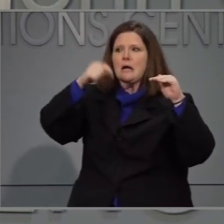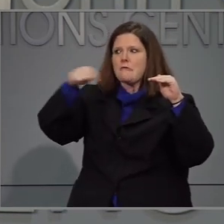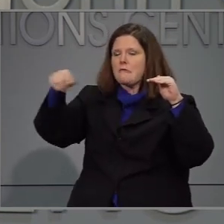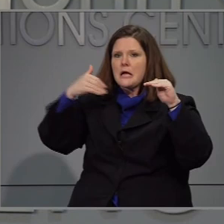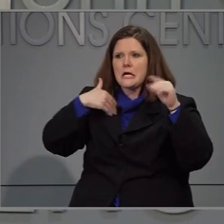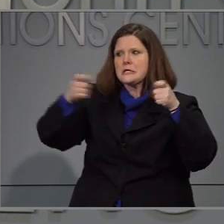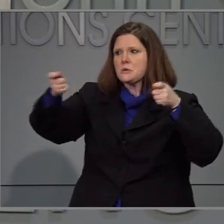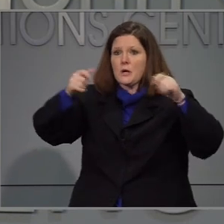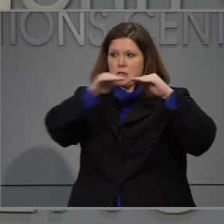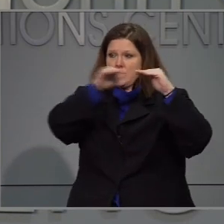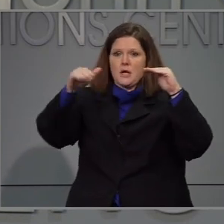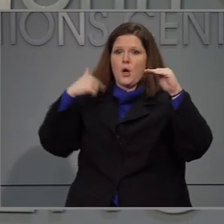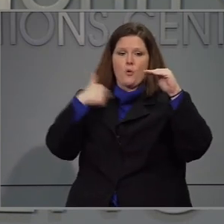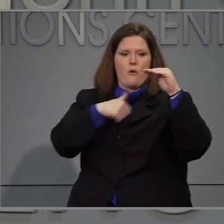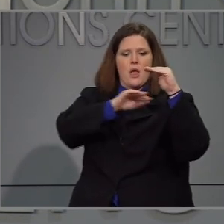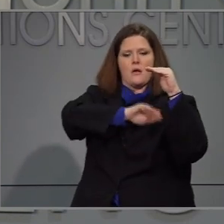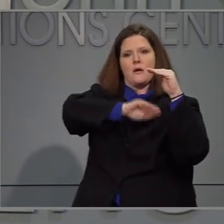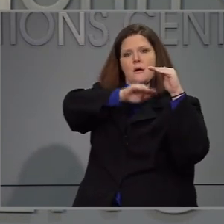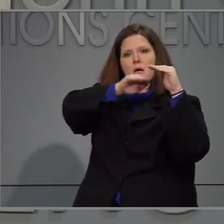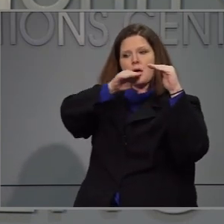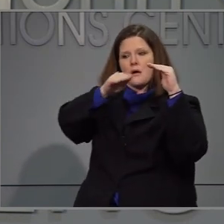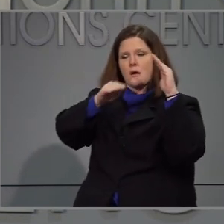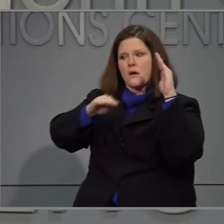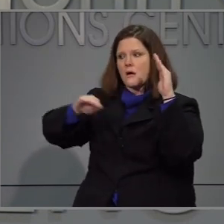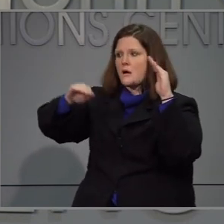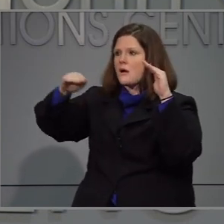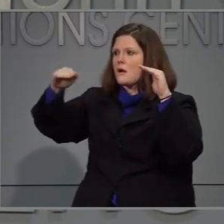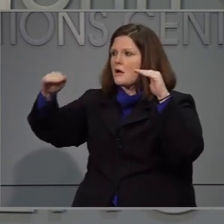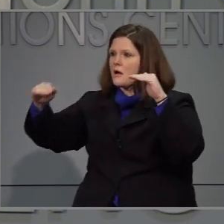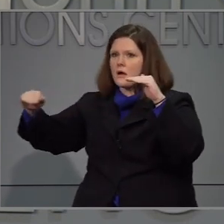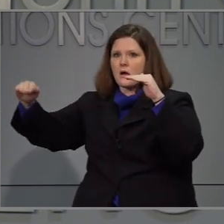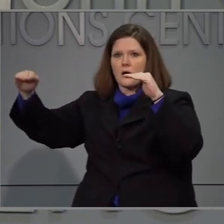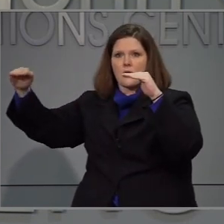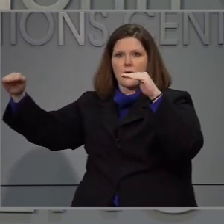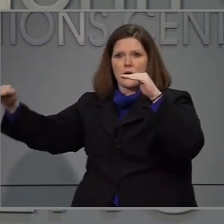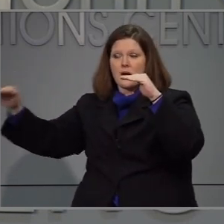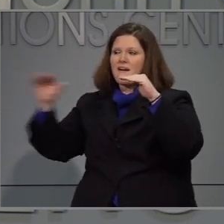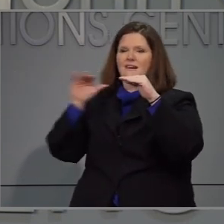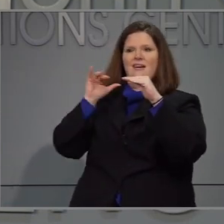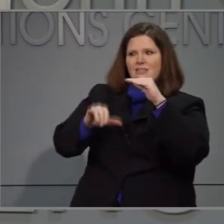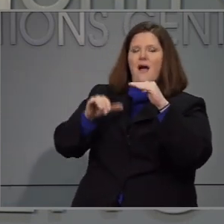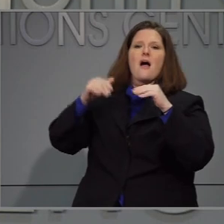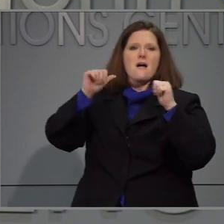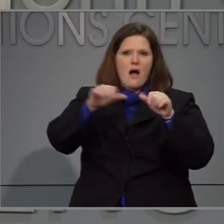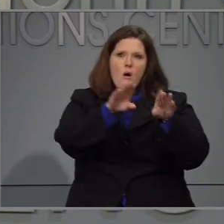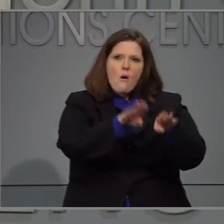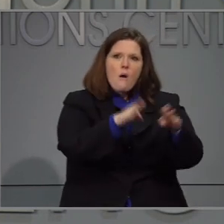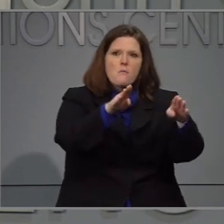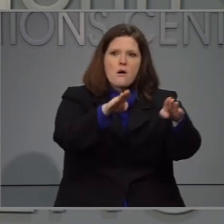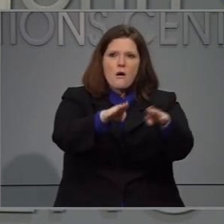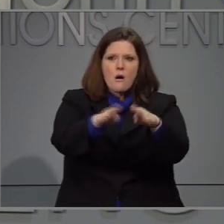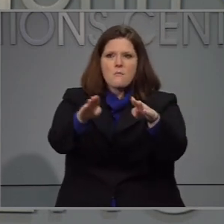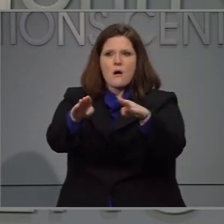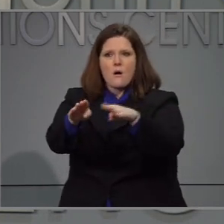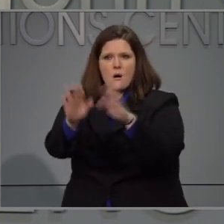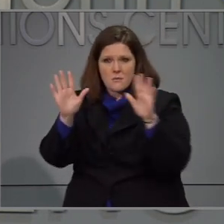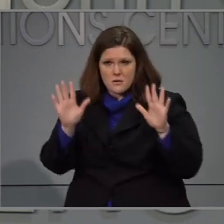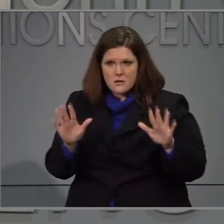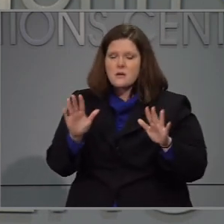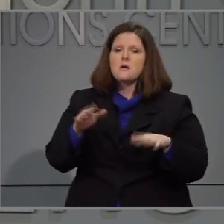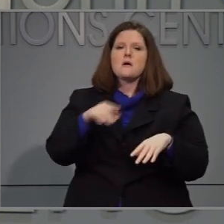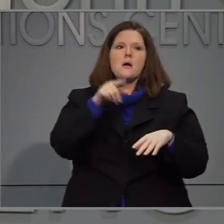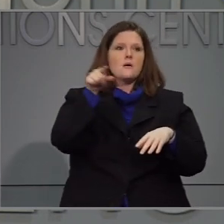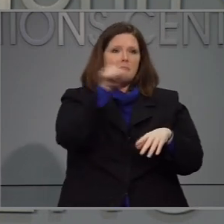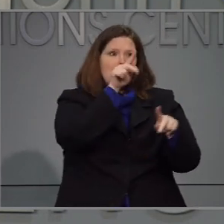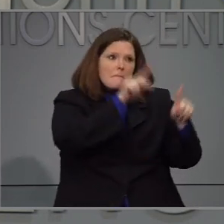and begin to reignite our economy in a positive way, having the people coming along with us, and making sure we're